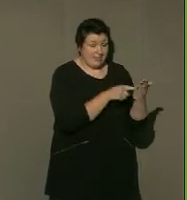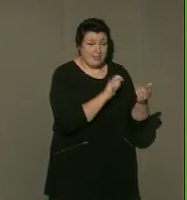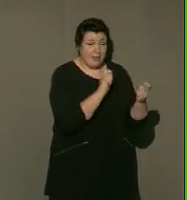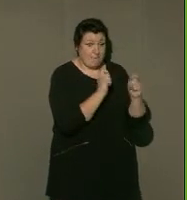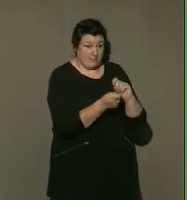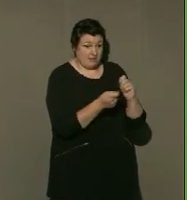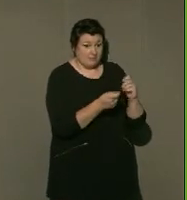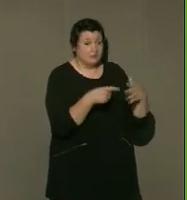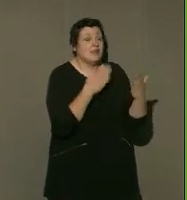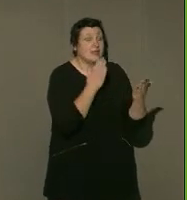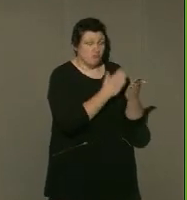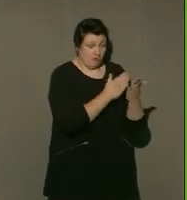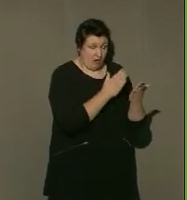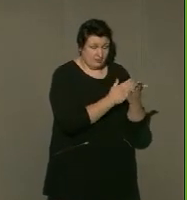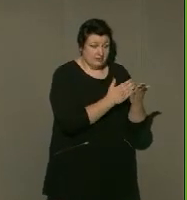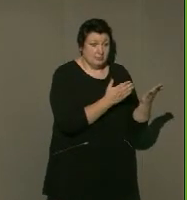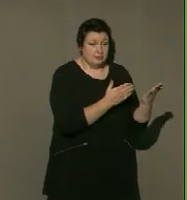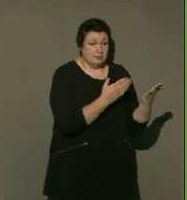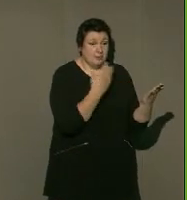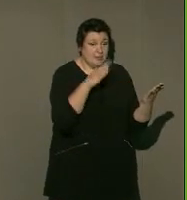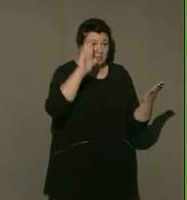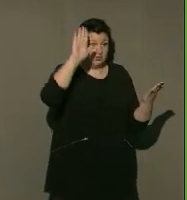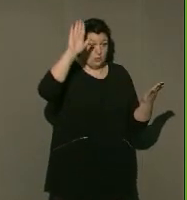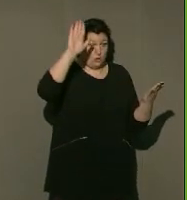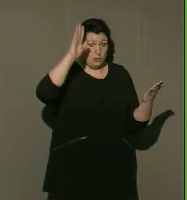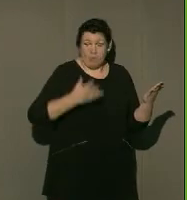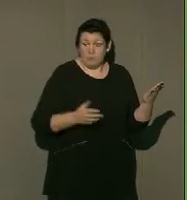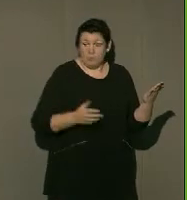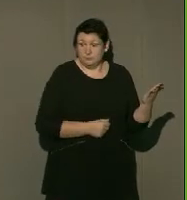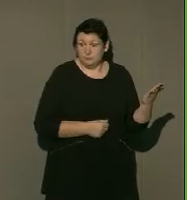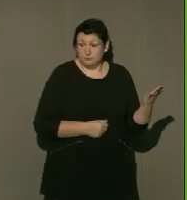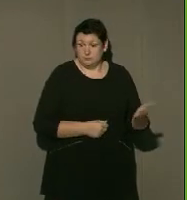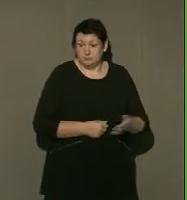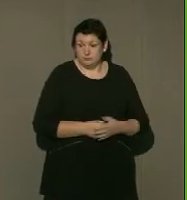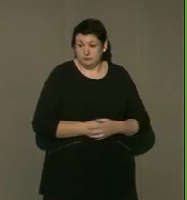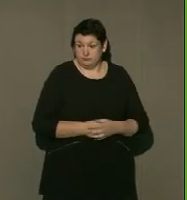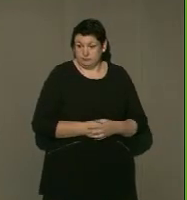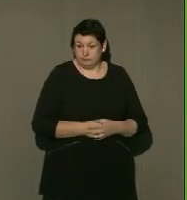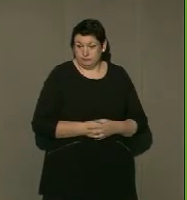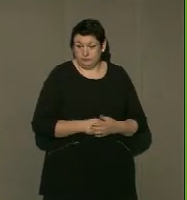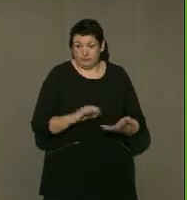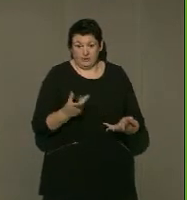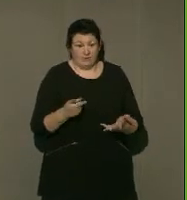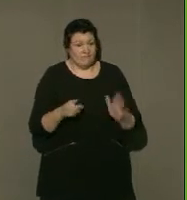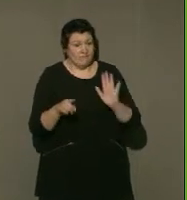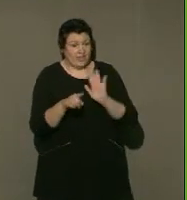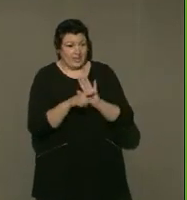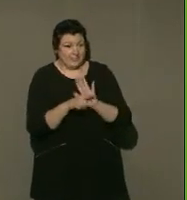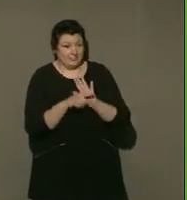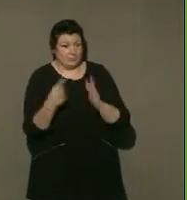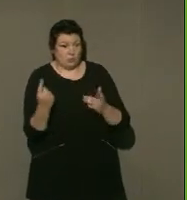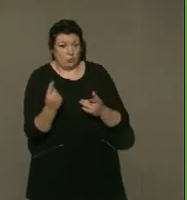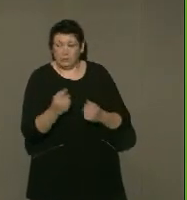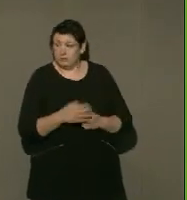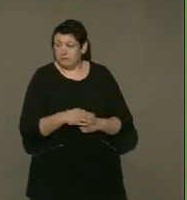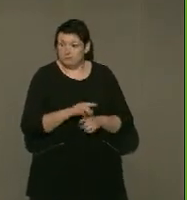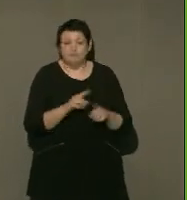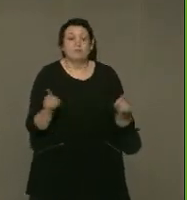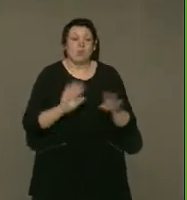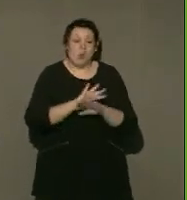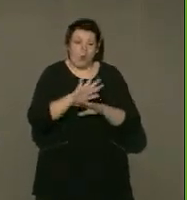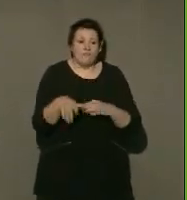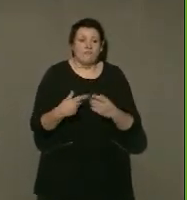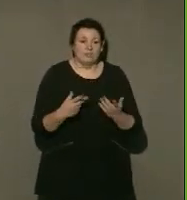back in order, please show. And those against? Overwhelmingly